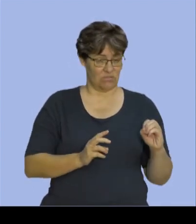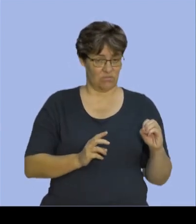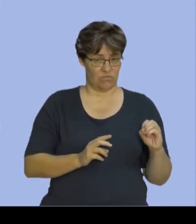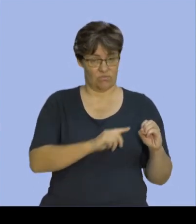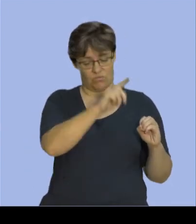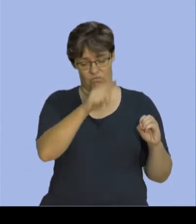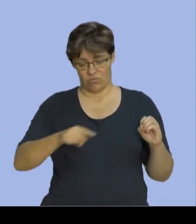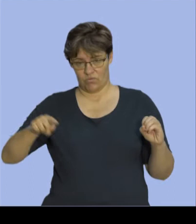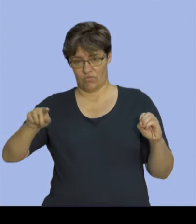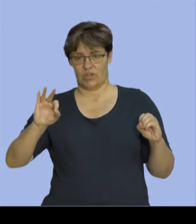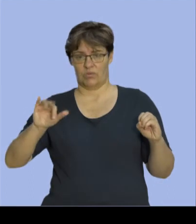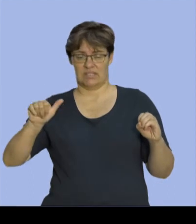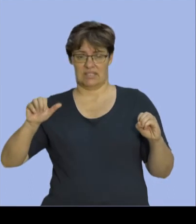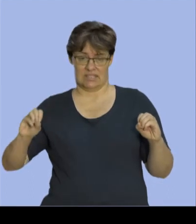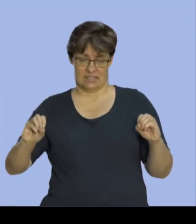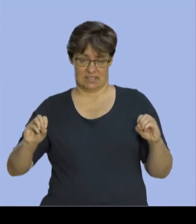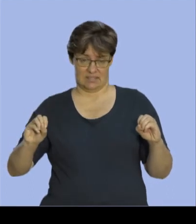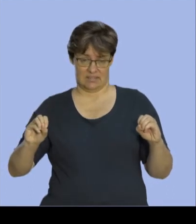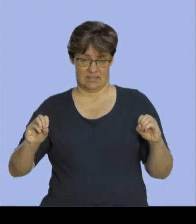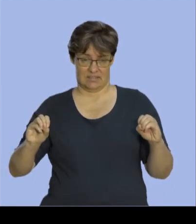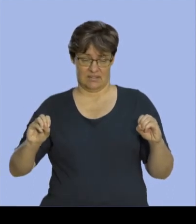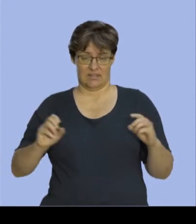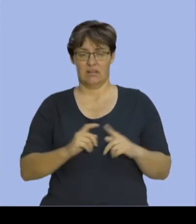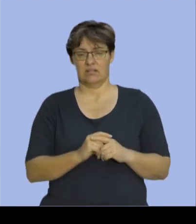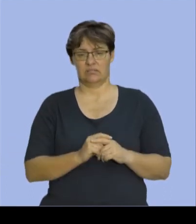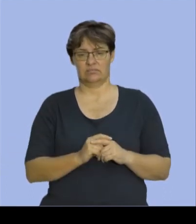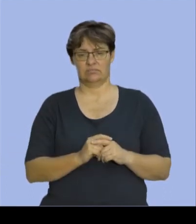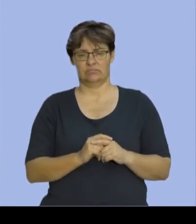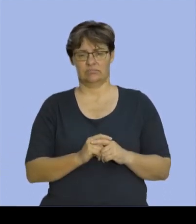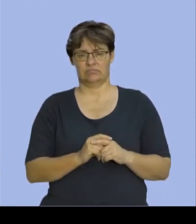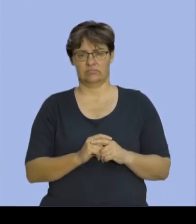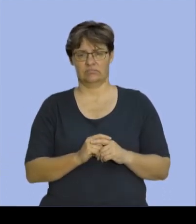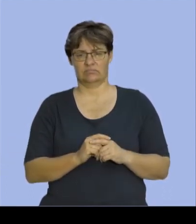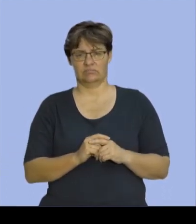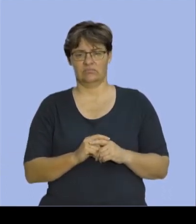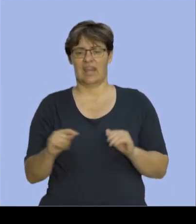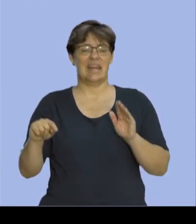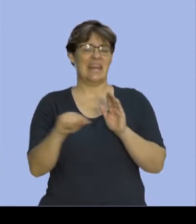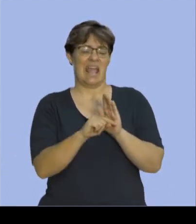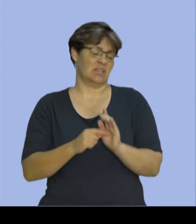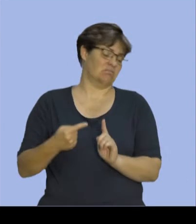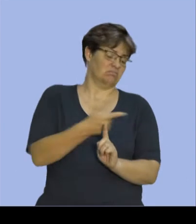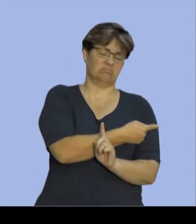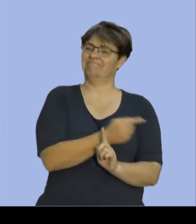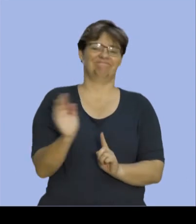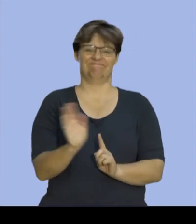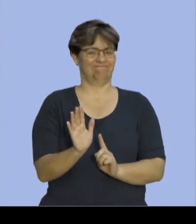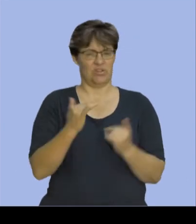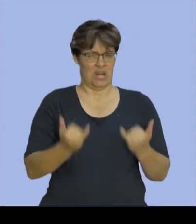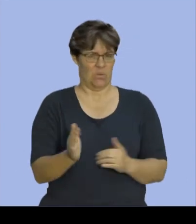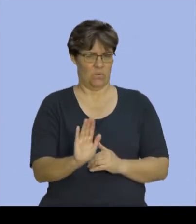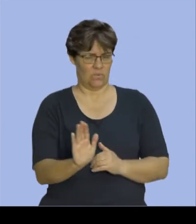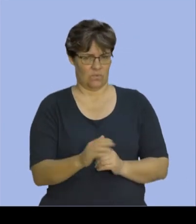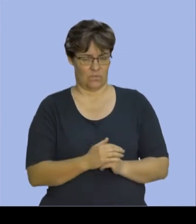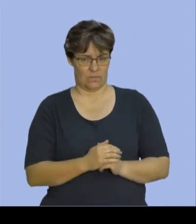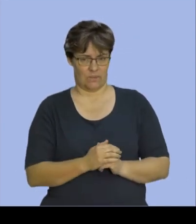degrees and 360 degrees. At this point in time, we don't really move on to the negative side of the x-axis, right?